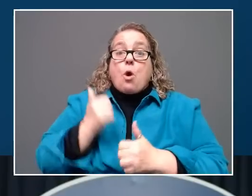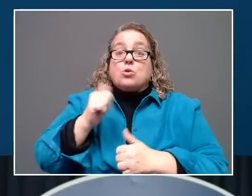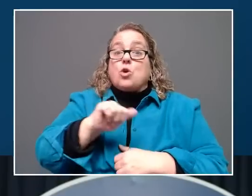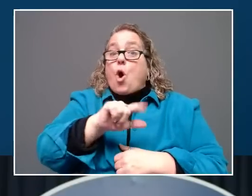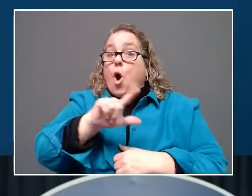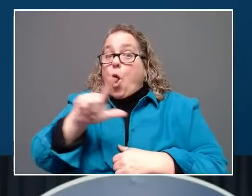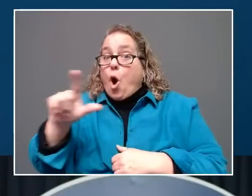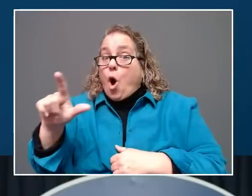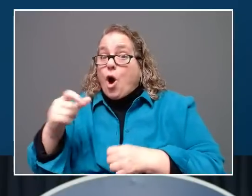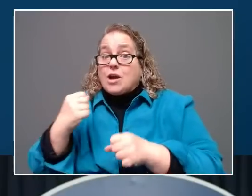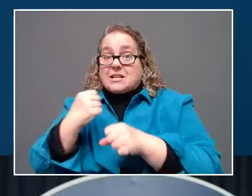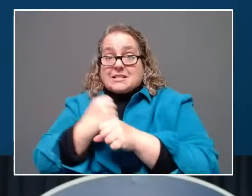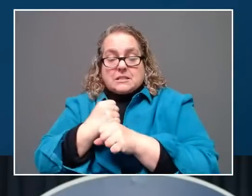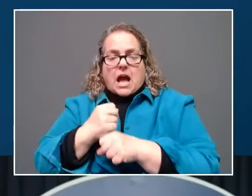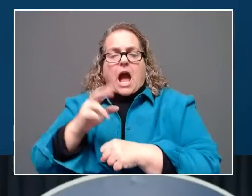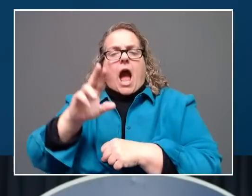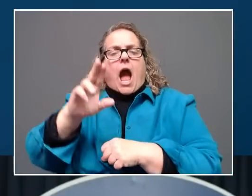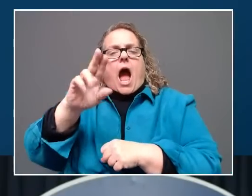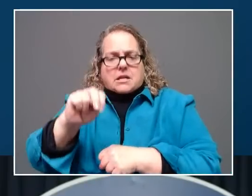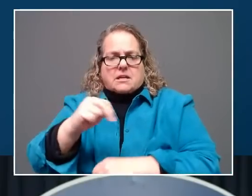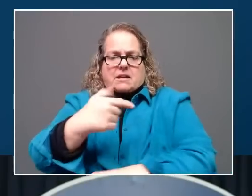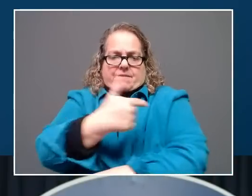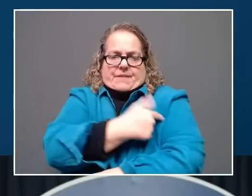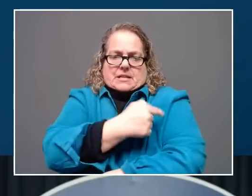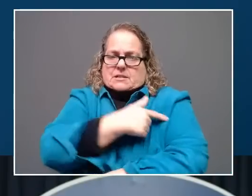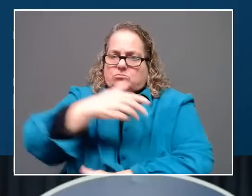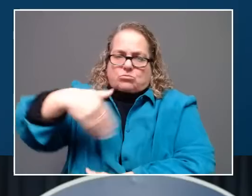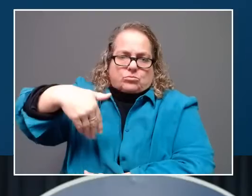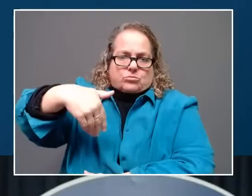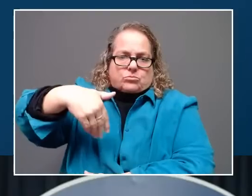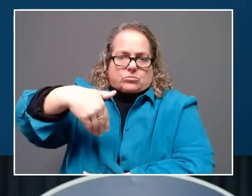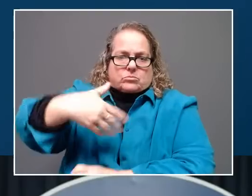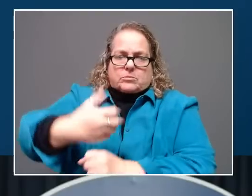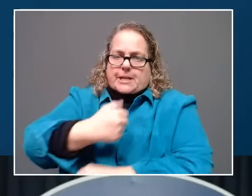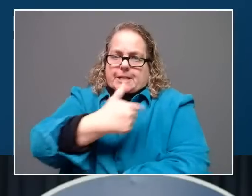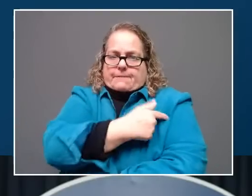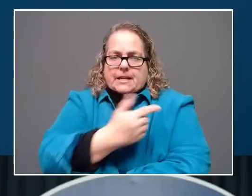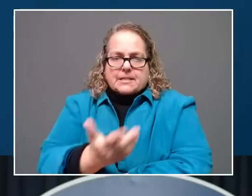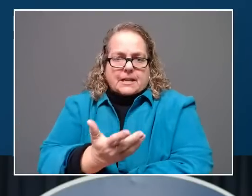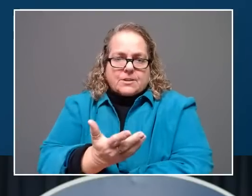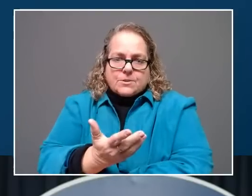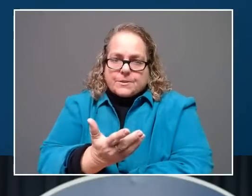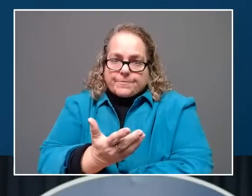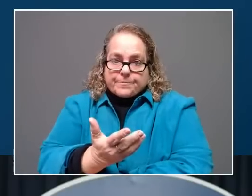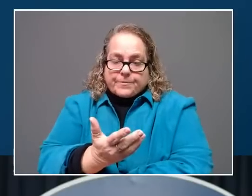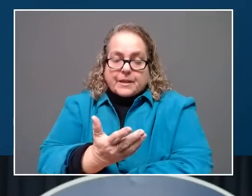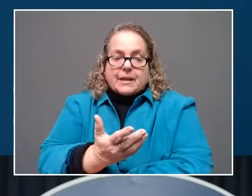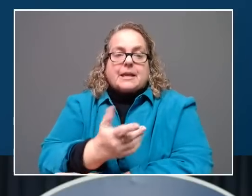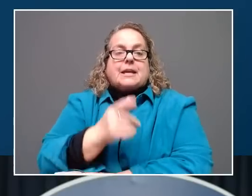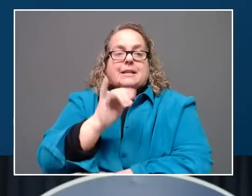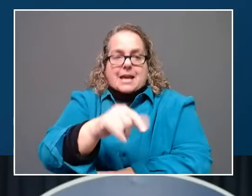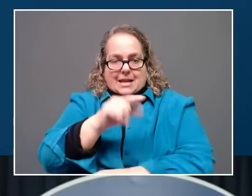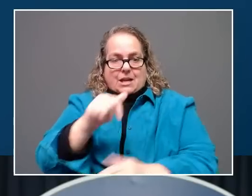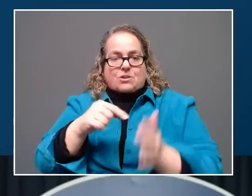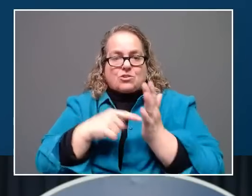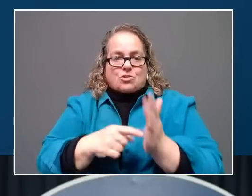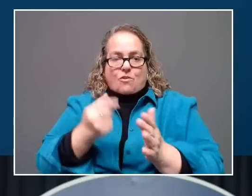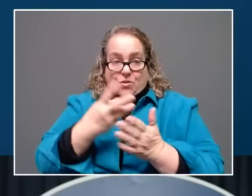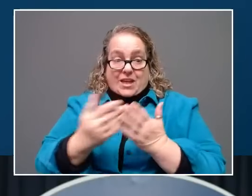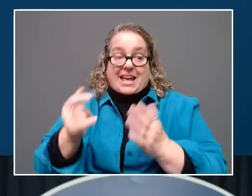they're all unvaccinated. When you look at this chart, it can tell you a couple different things, but what it says is if you're